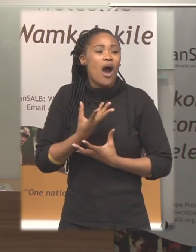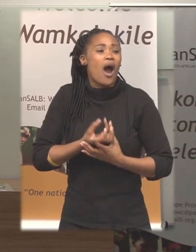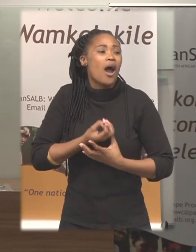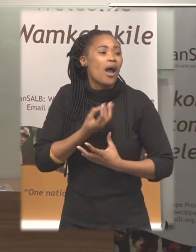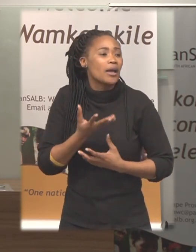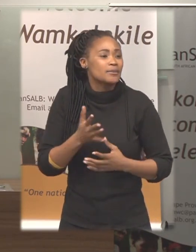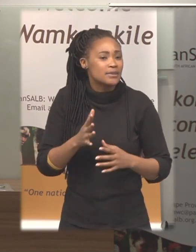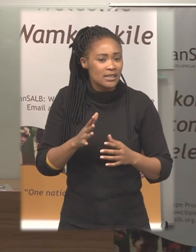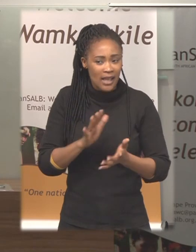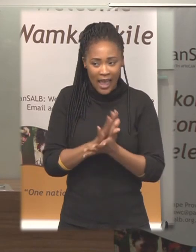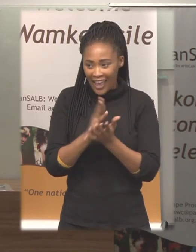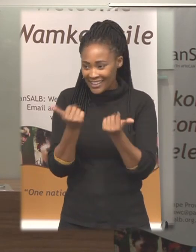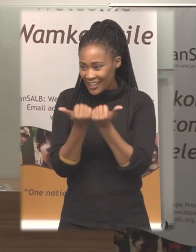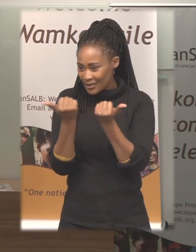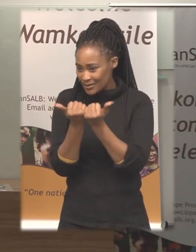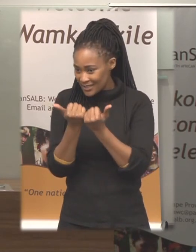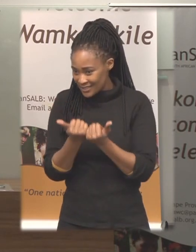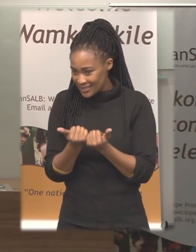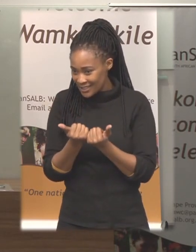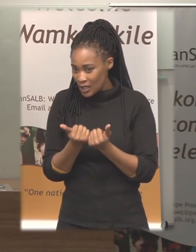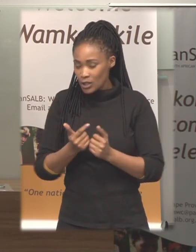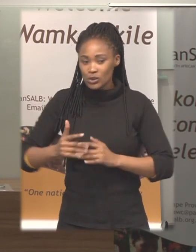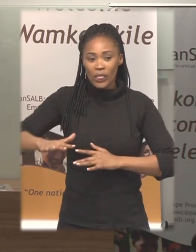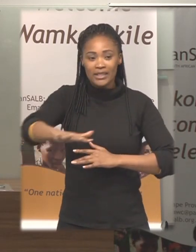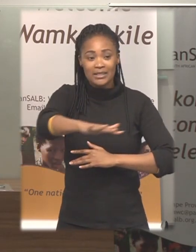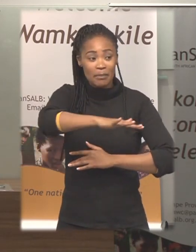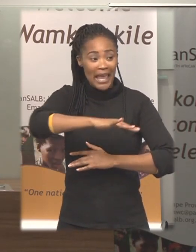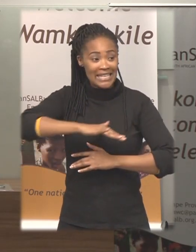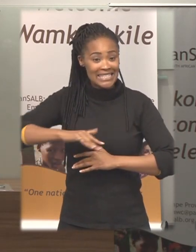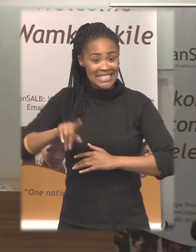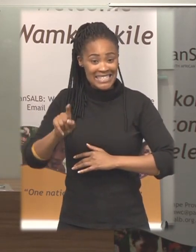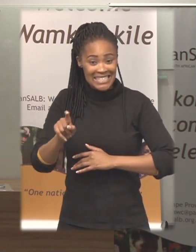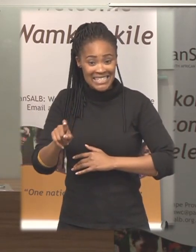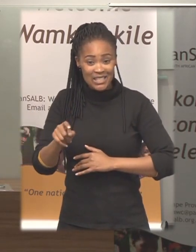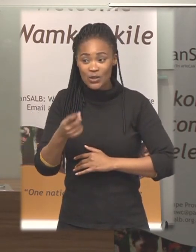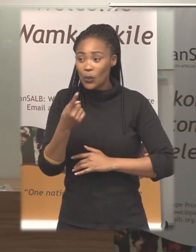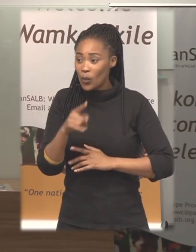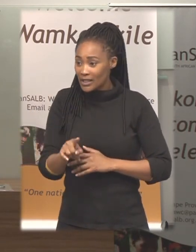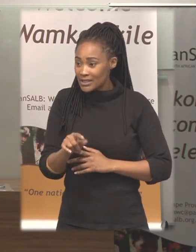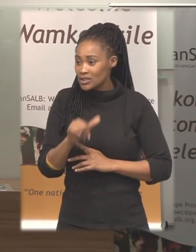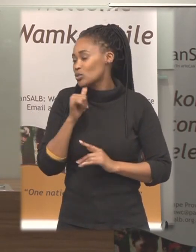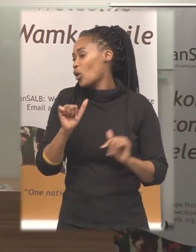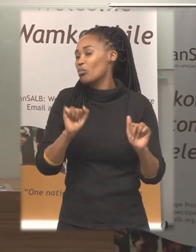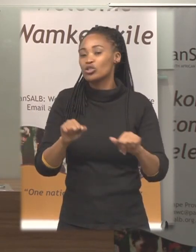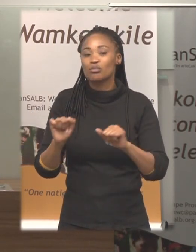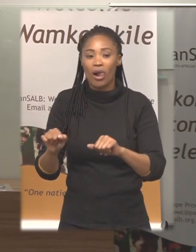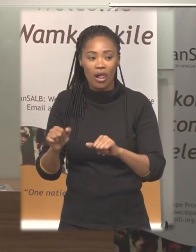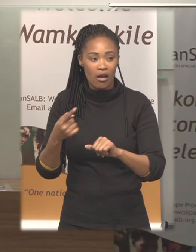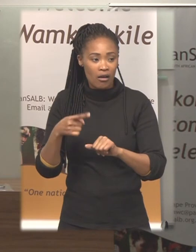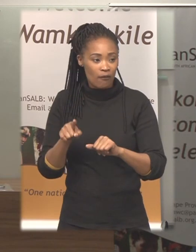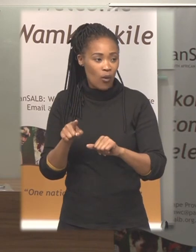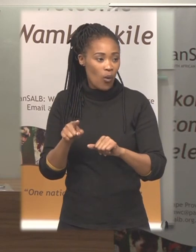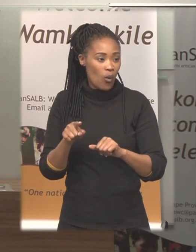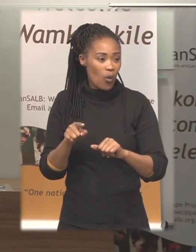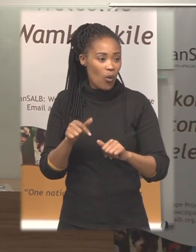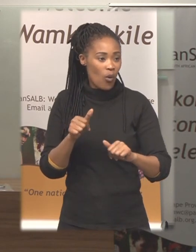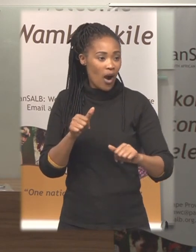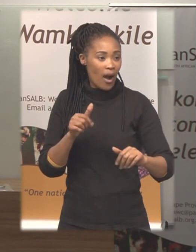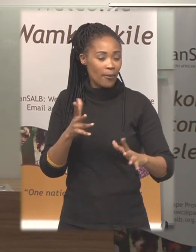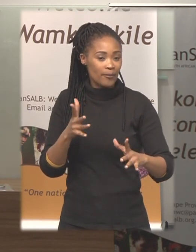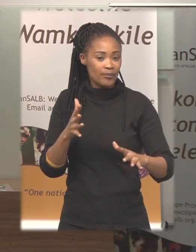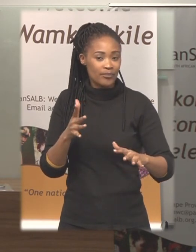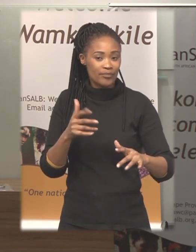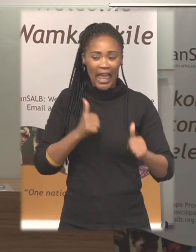home. So here's a space where it wasn't possible for that activity to be done in English only. And